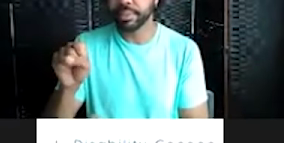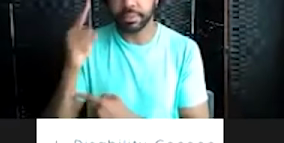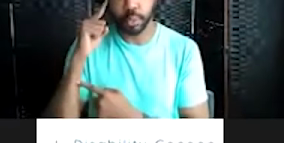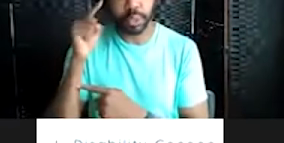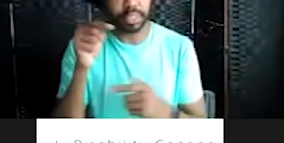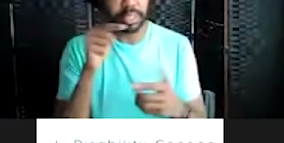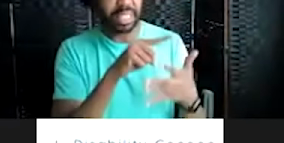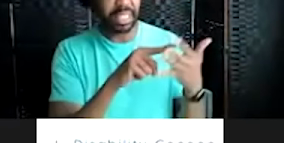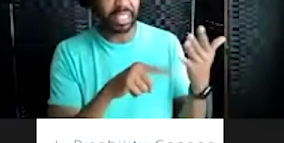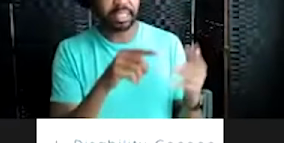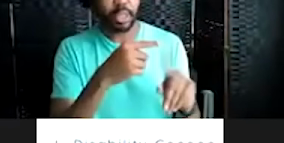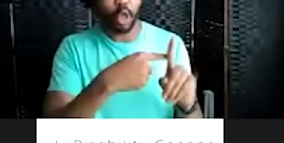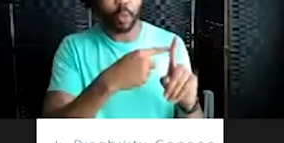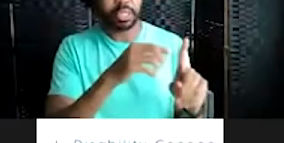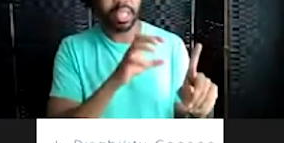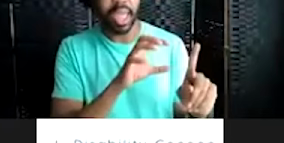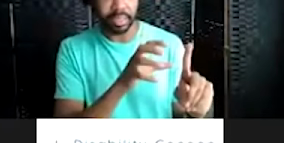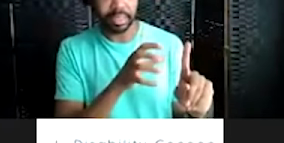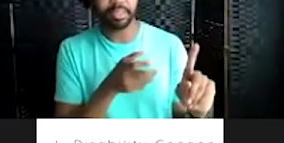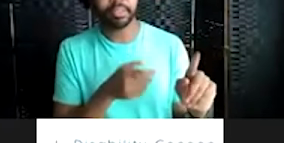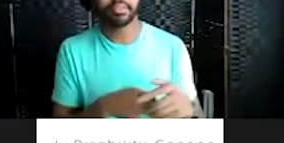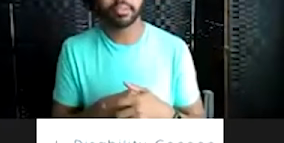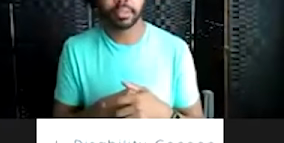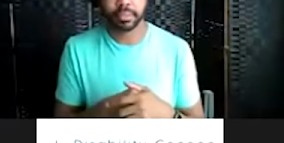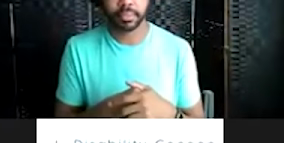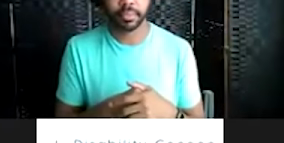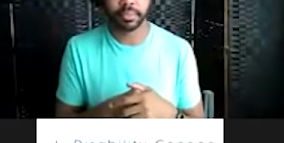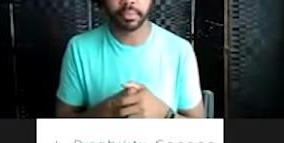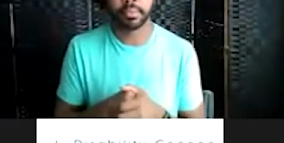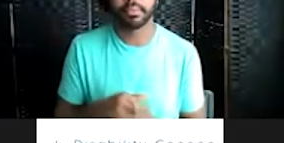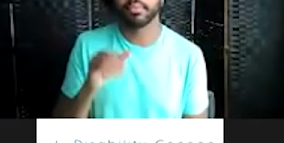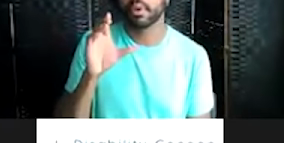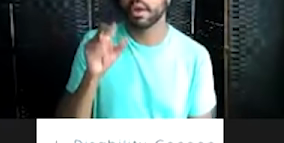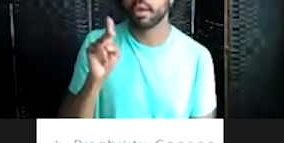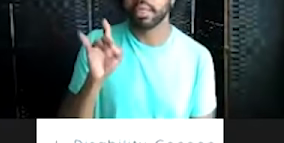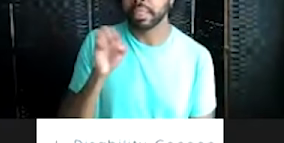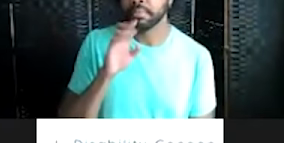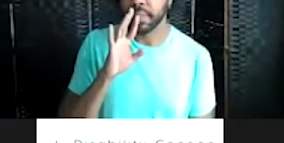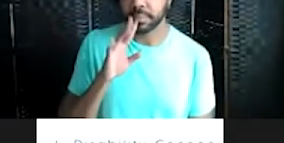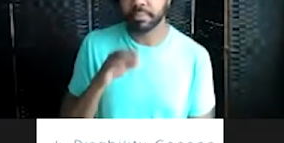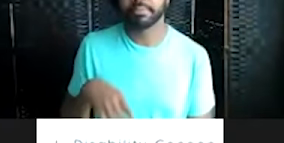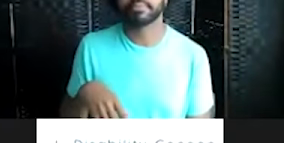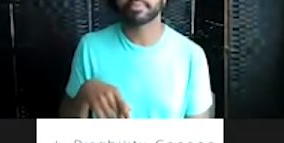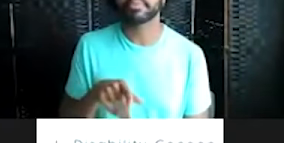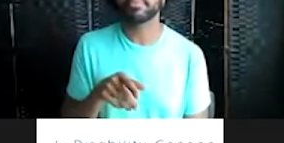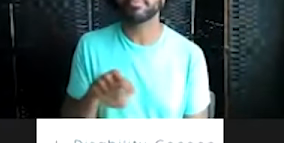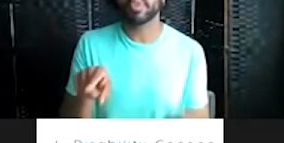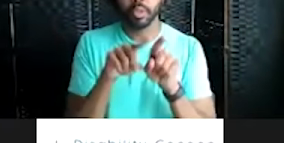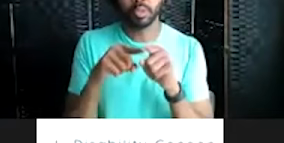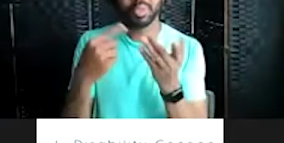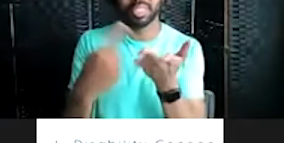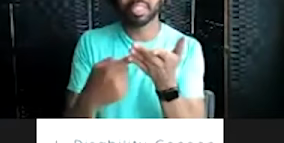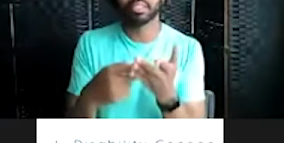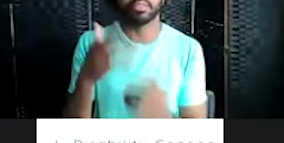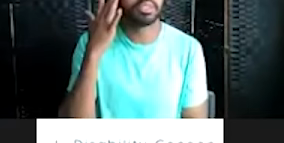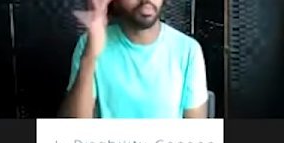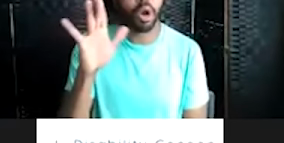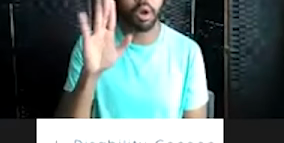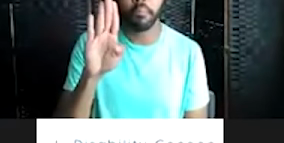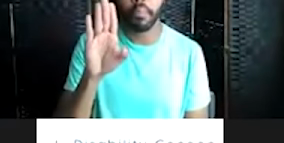So yeah. Absolutely. So we can also talk about smart bulbs, and you saw us demonstrate a smart bulb here just a second ago,